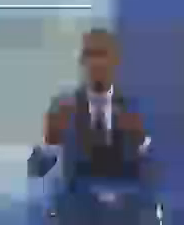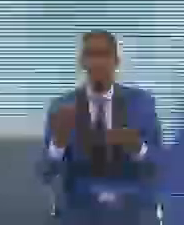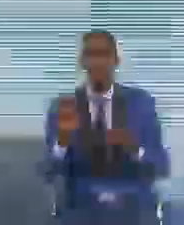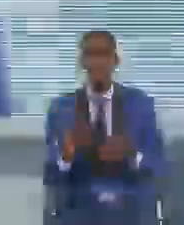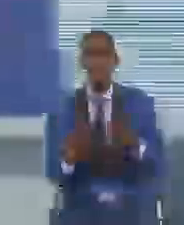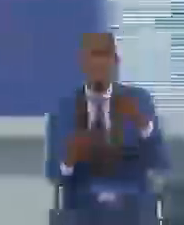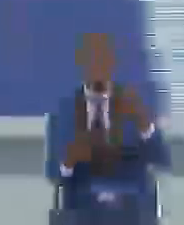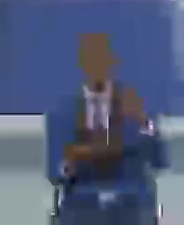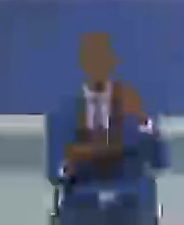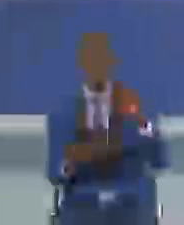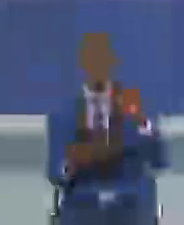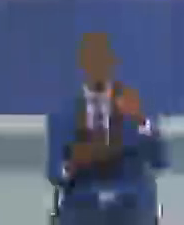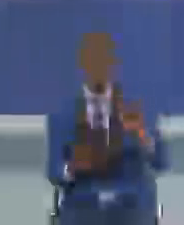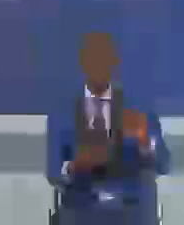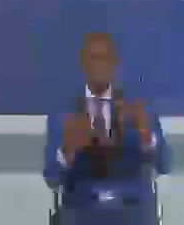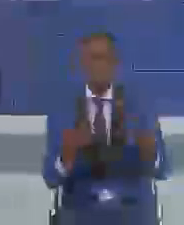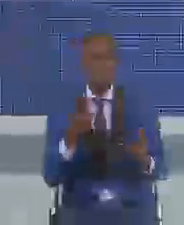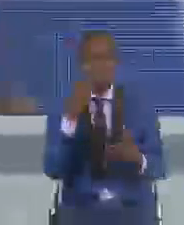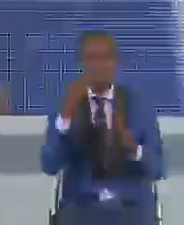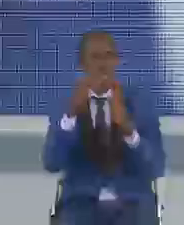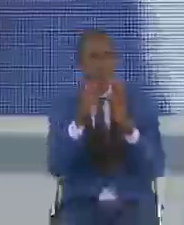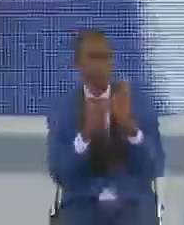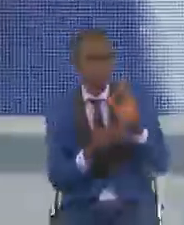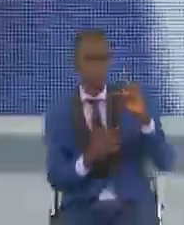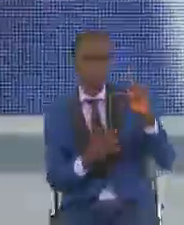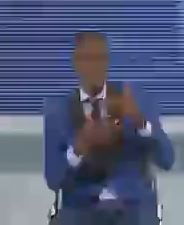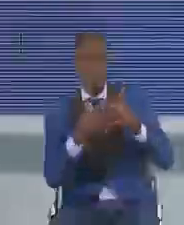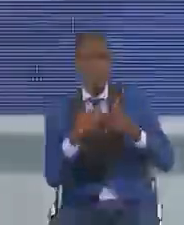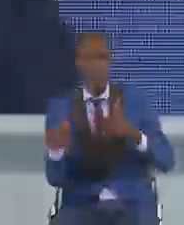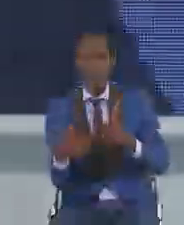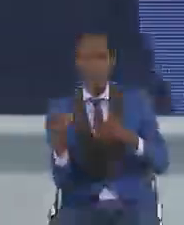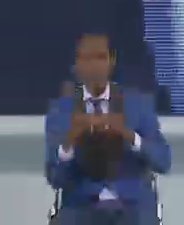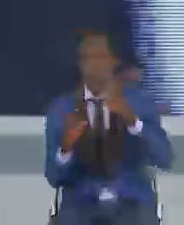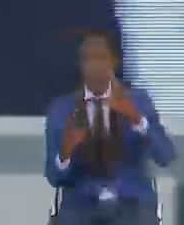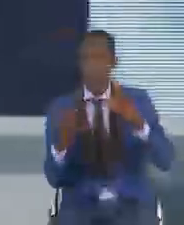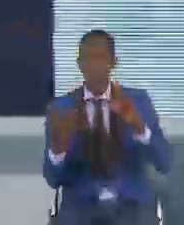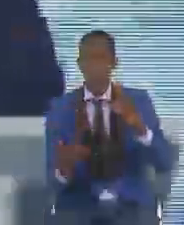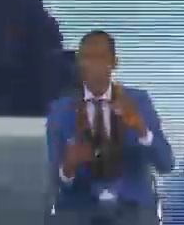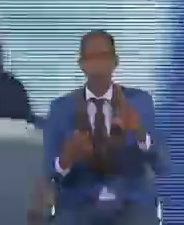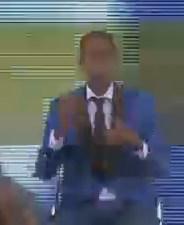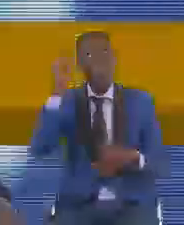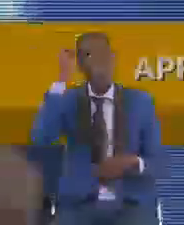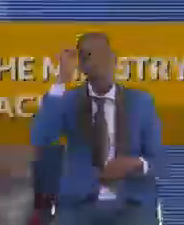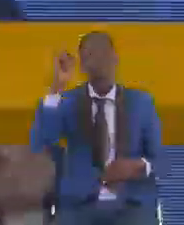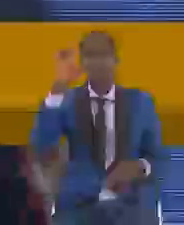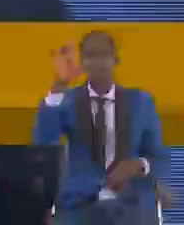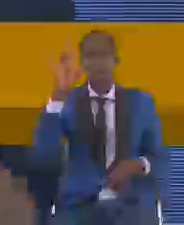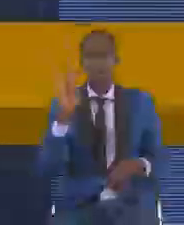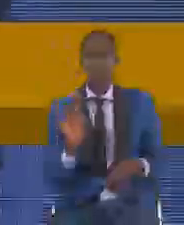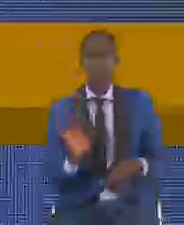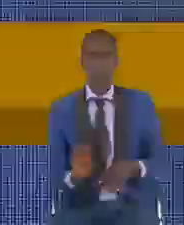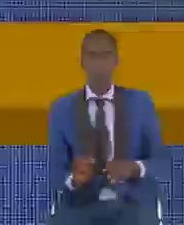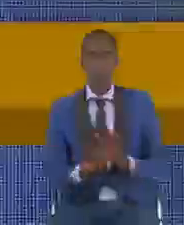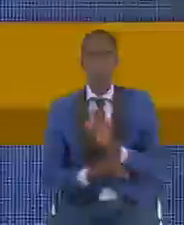at them one by one. Number one is appointment into the